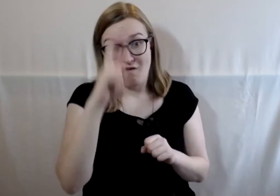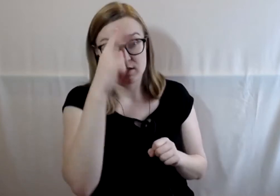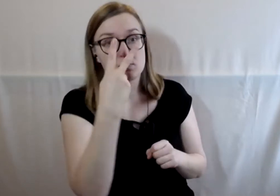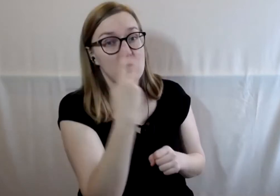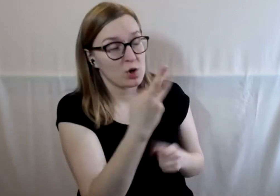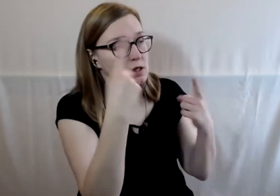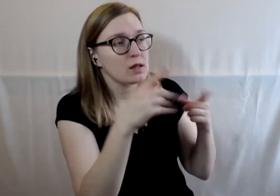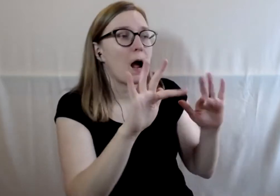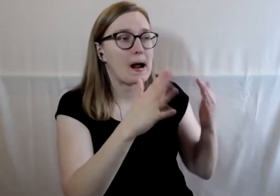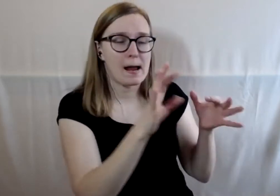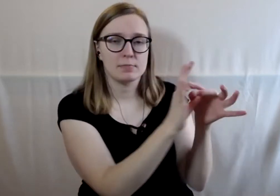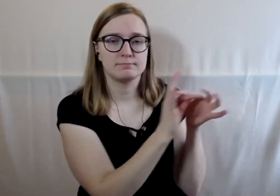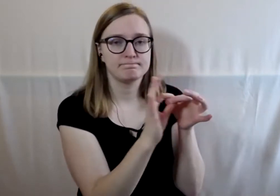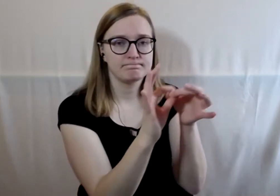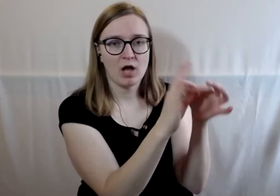but